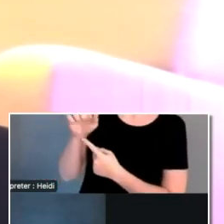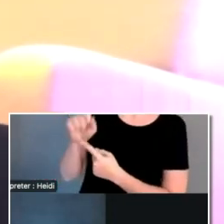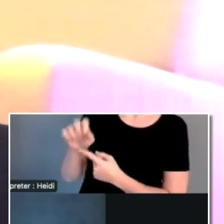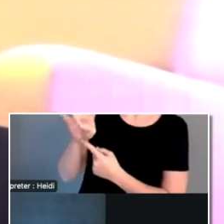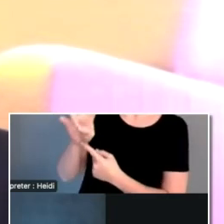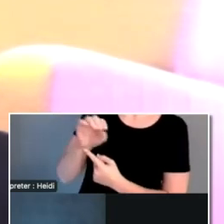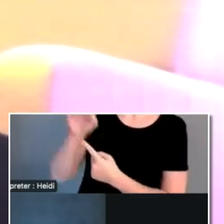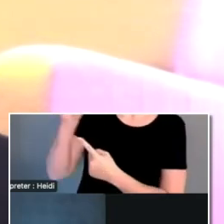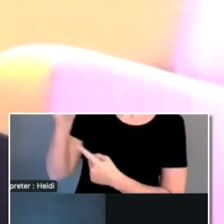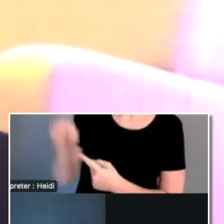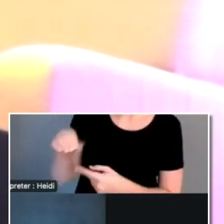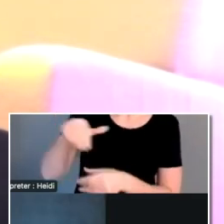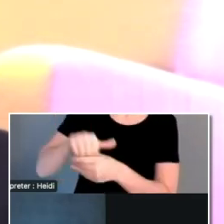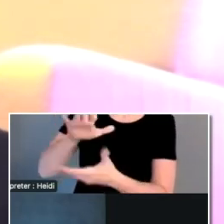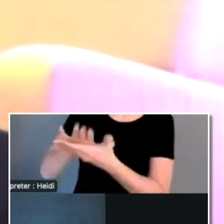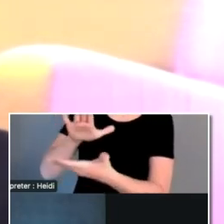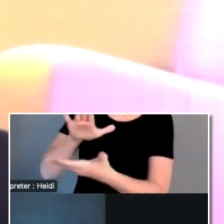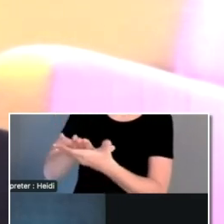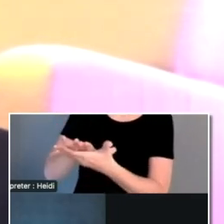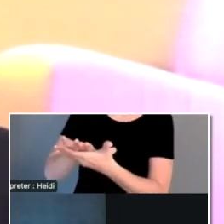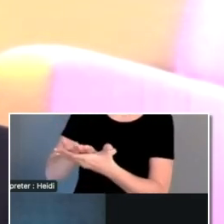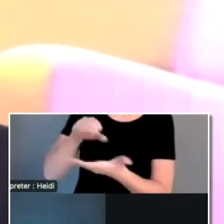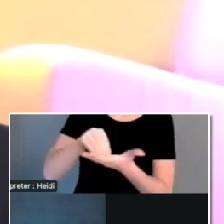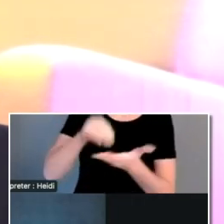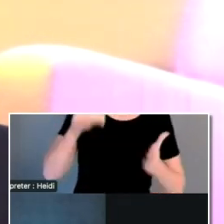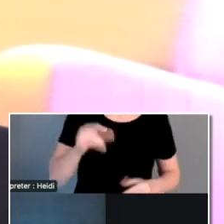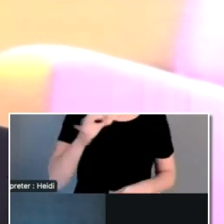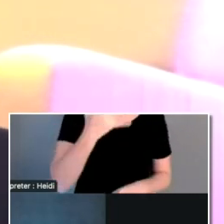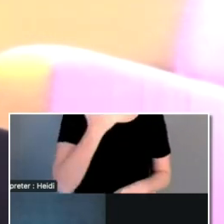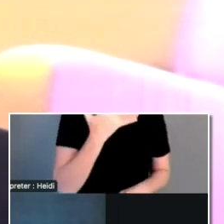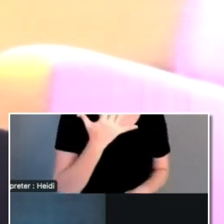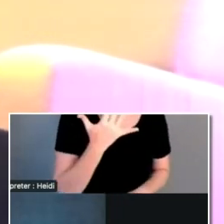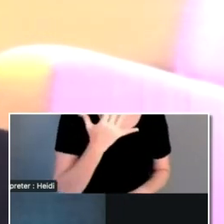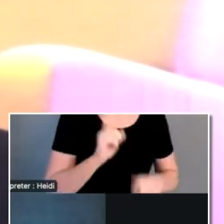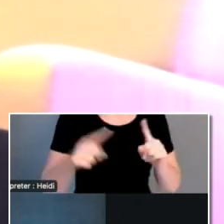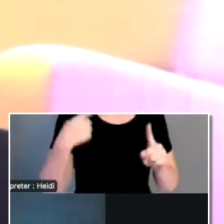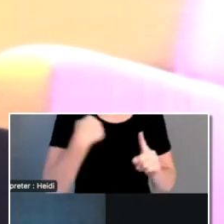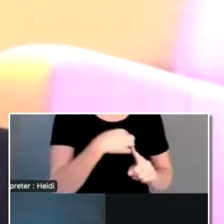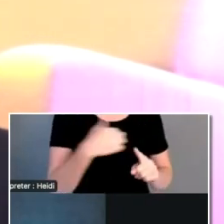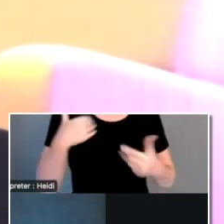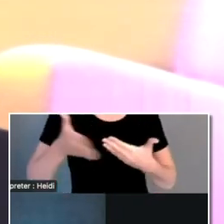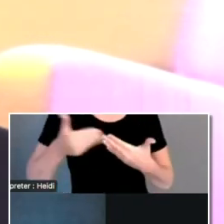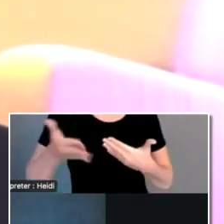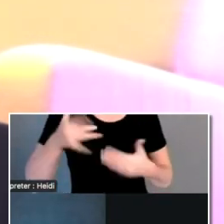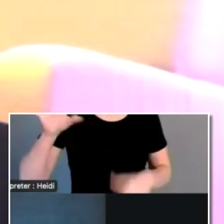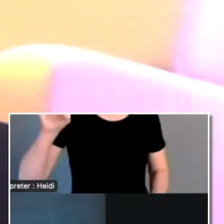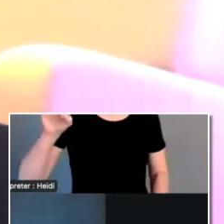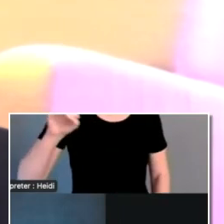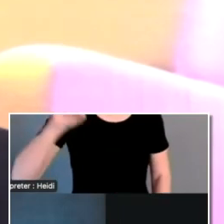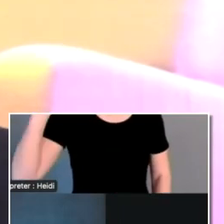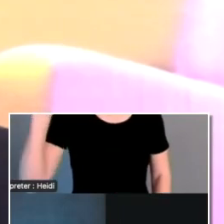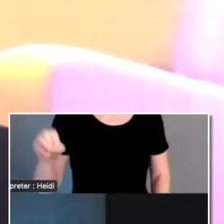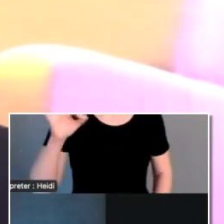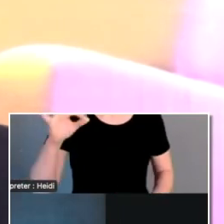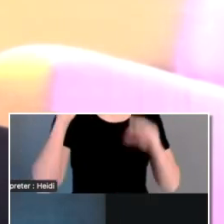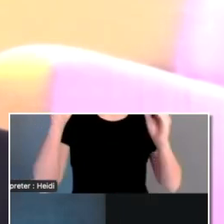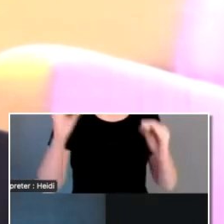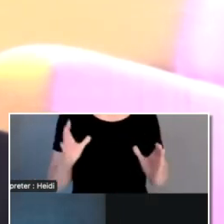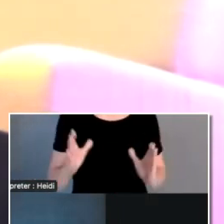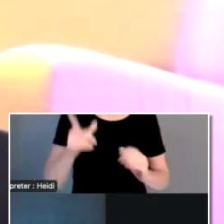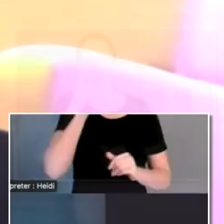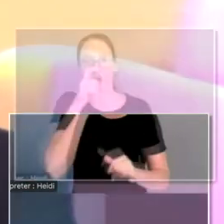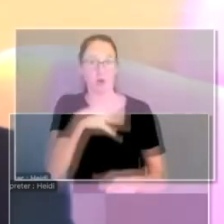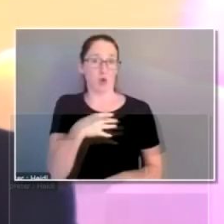54.7% in the school are students of color, but we have almost 80% of teachers who are